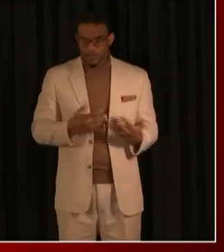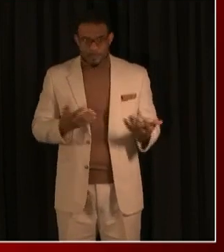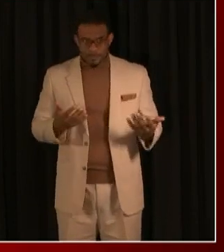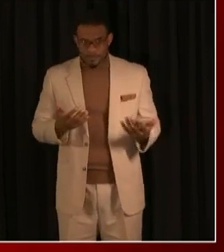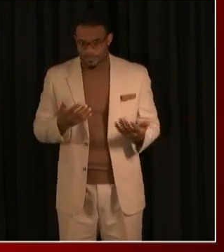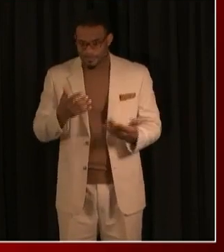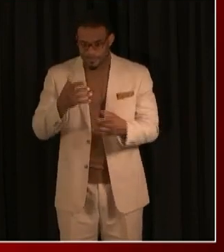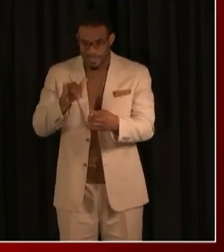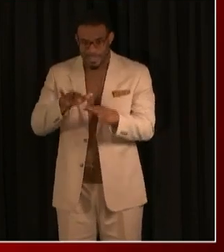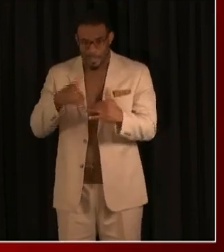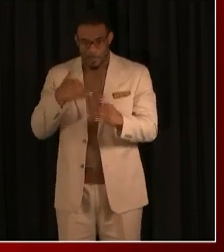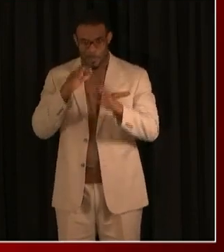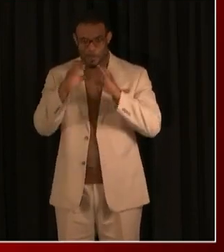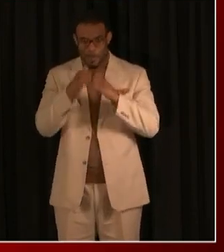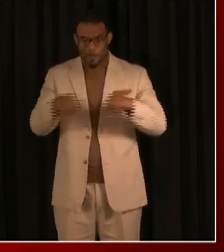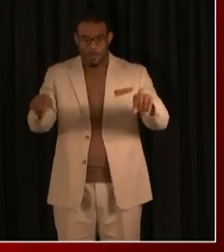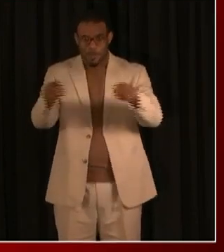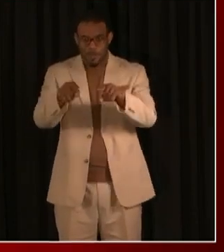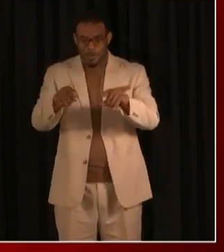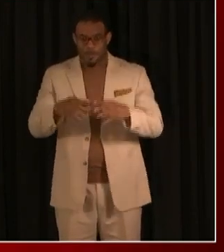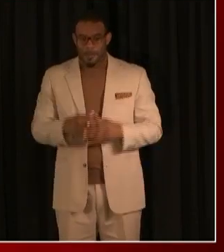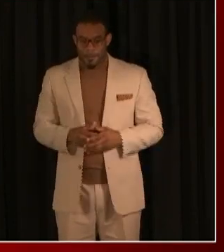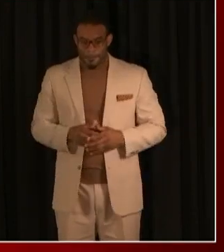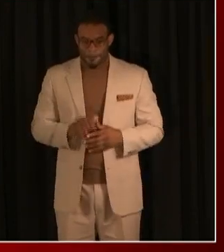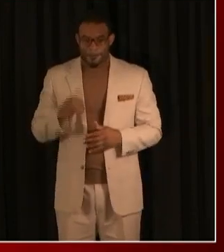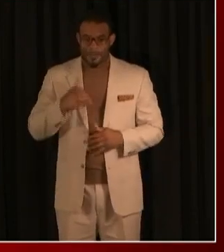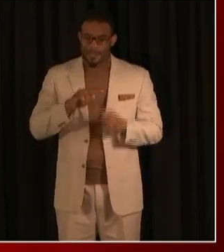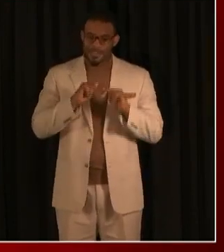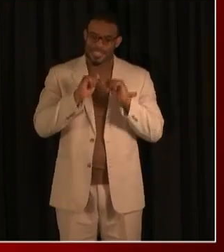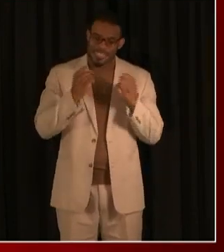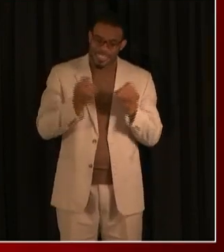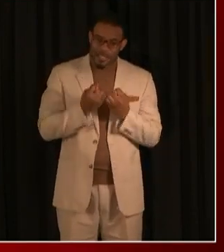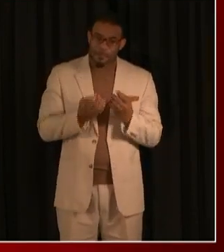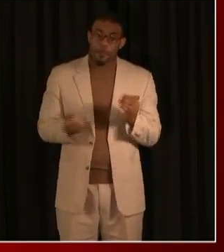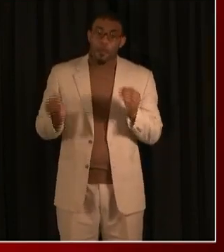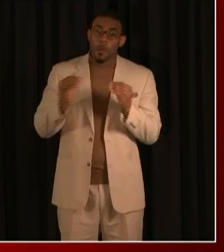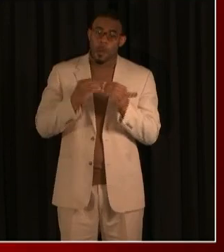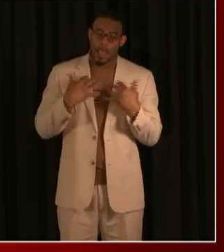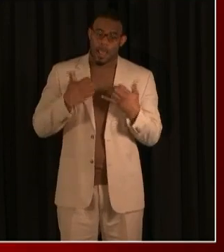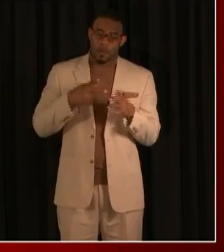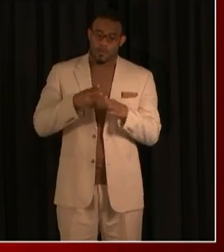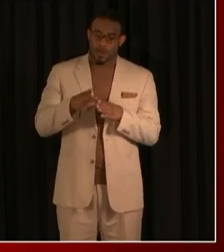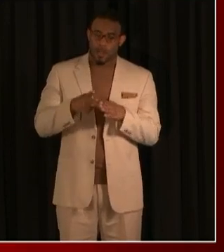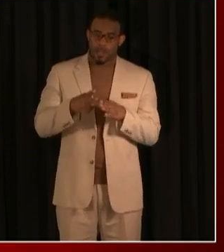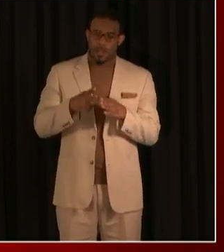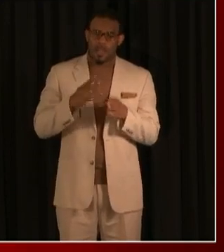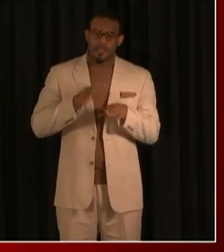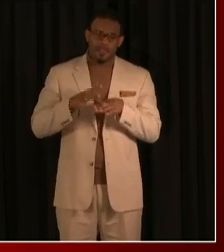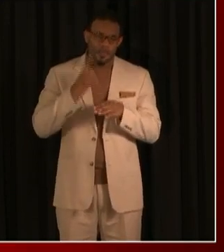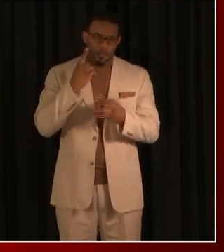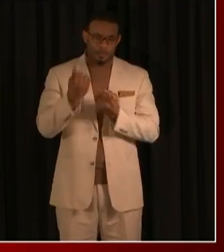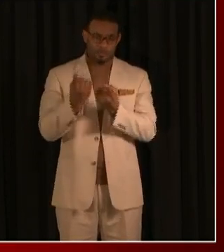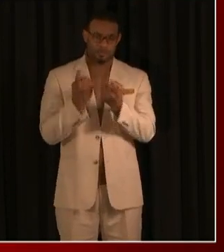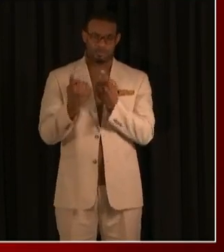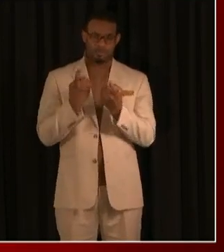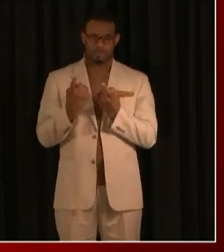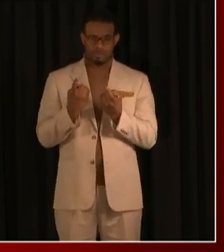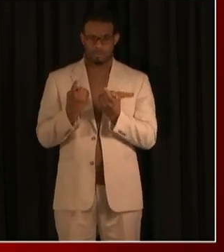have a team of health professionals that would be available for a variety